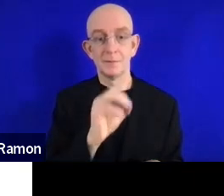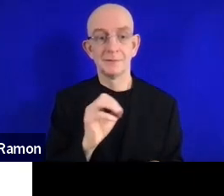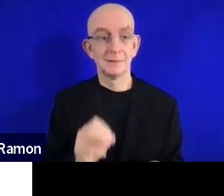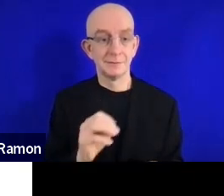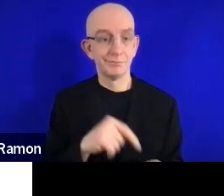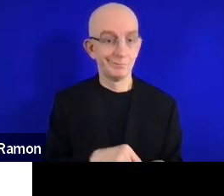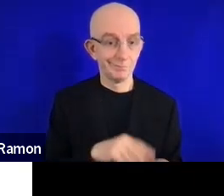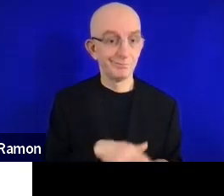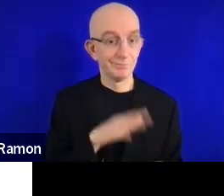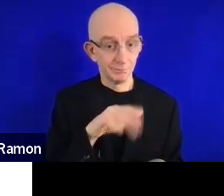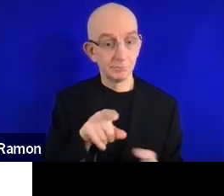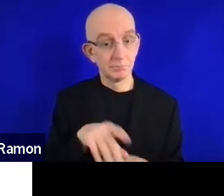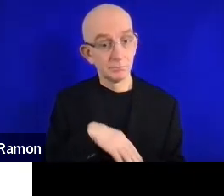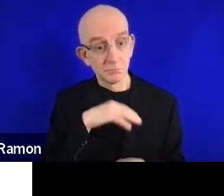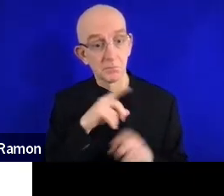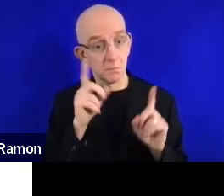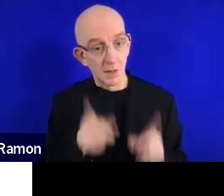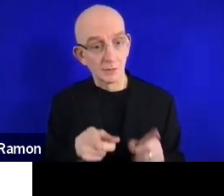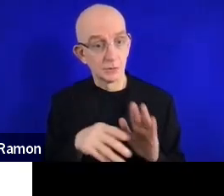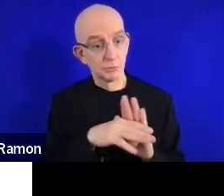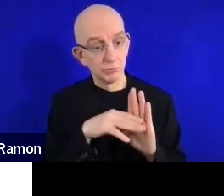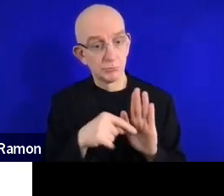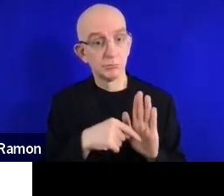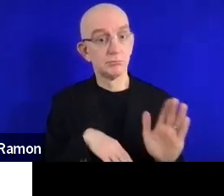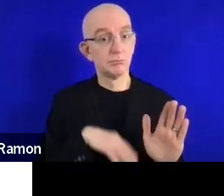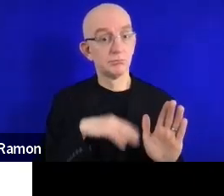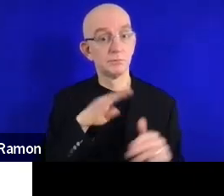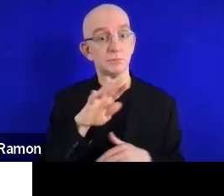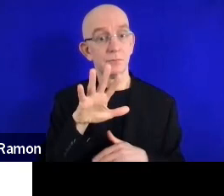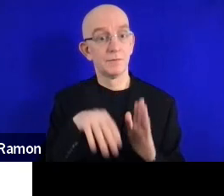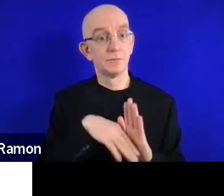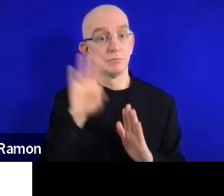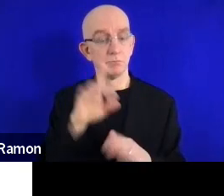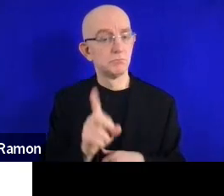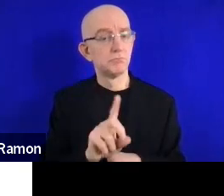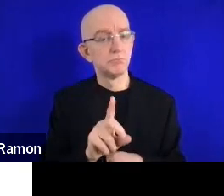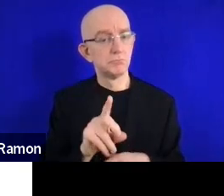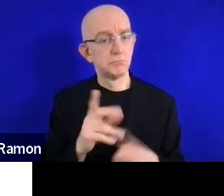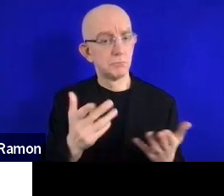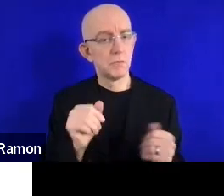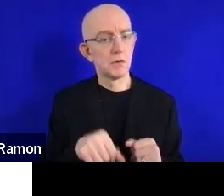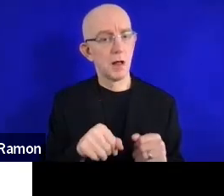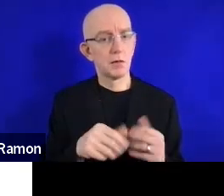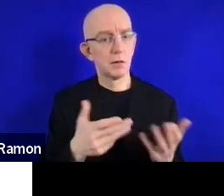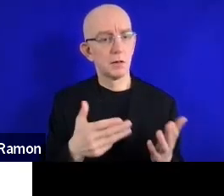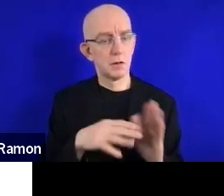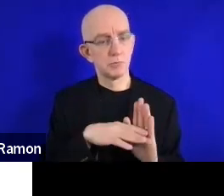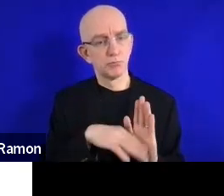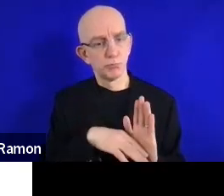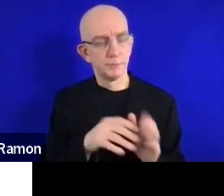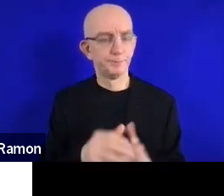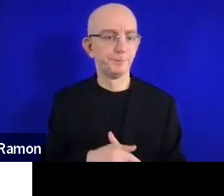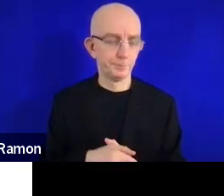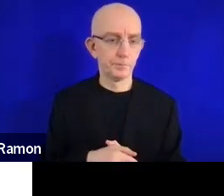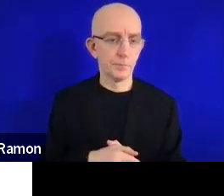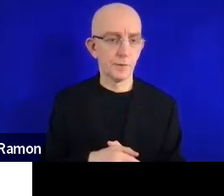years. The other areas we have had to tweak include introduction of